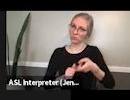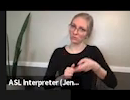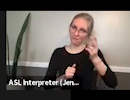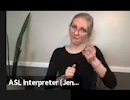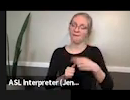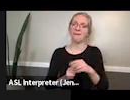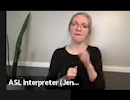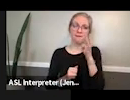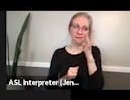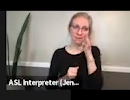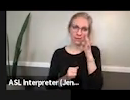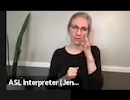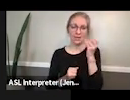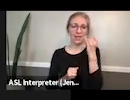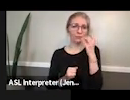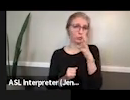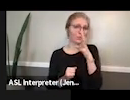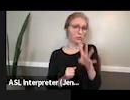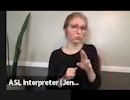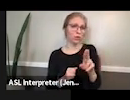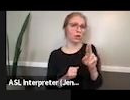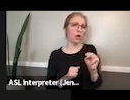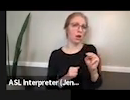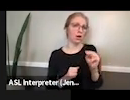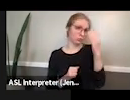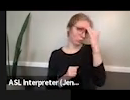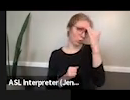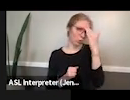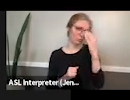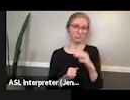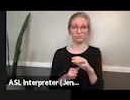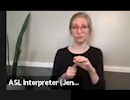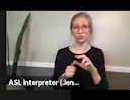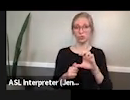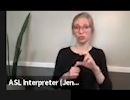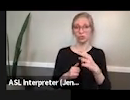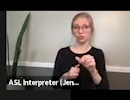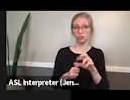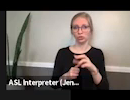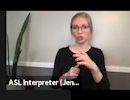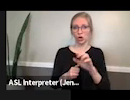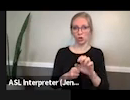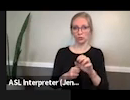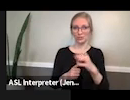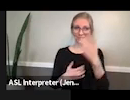disregard unknown, charge syndrome is the third highest.